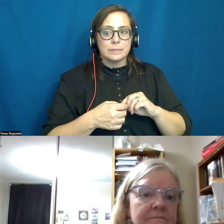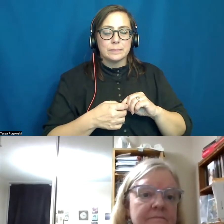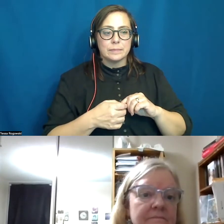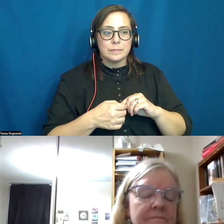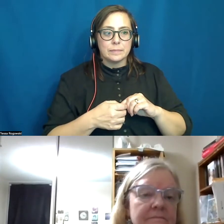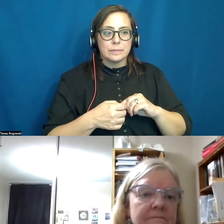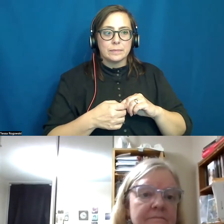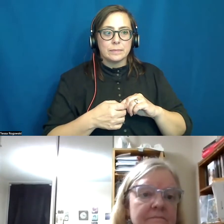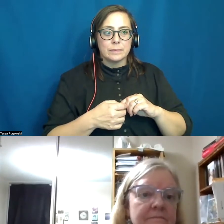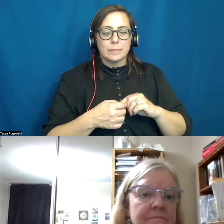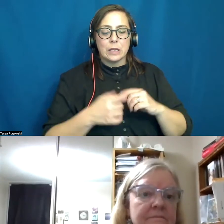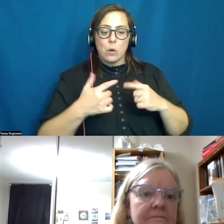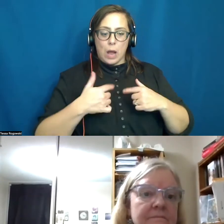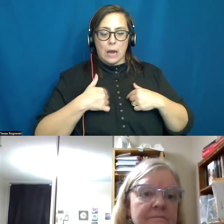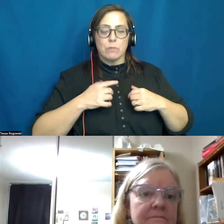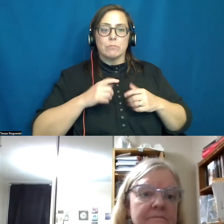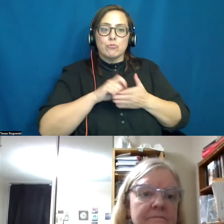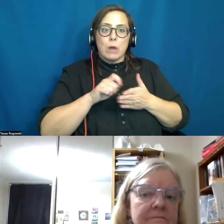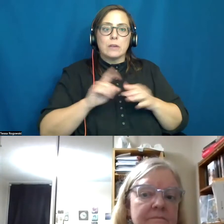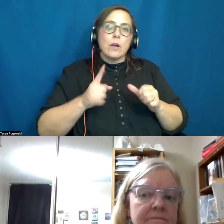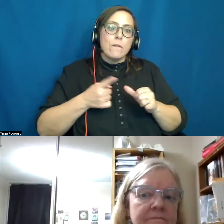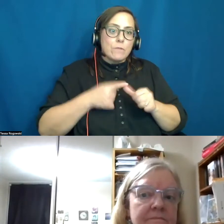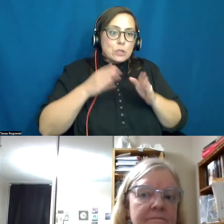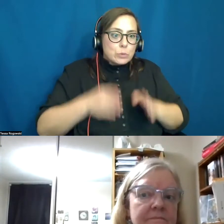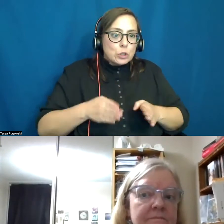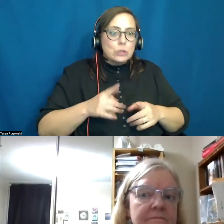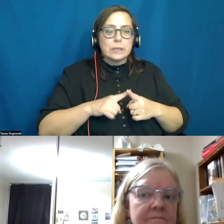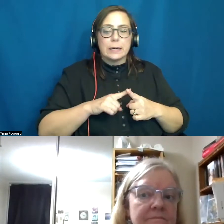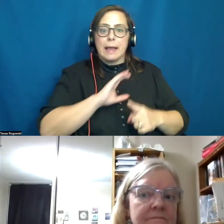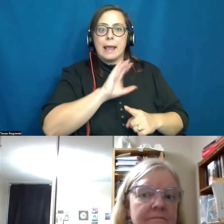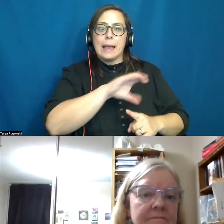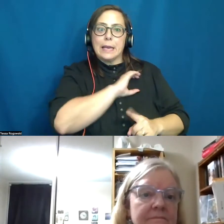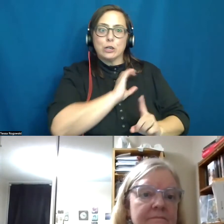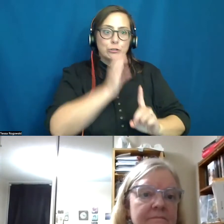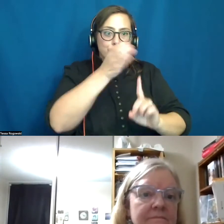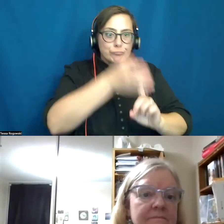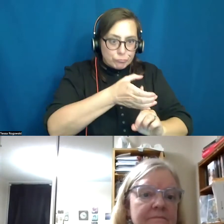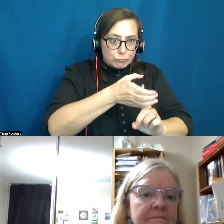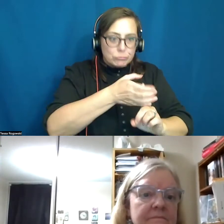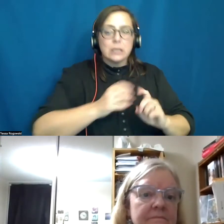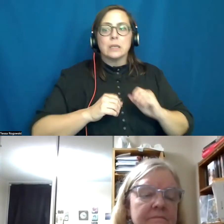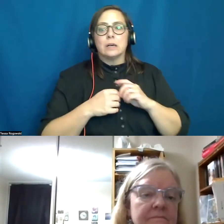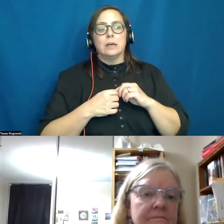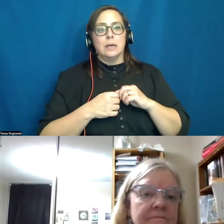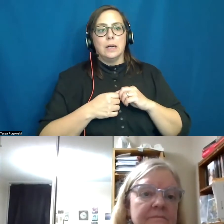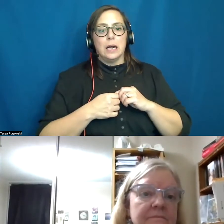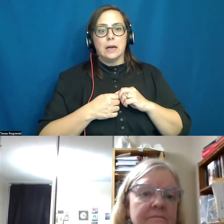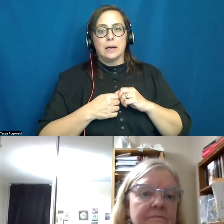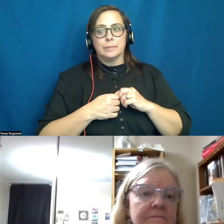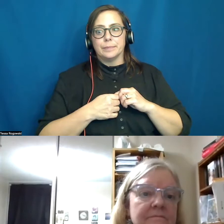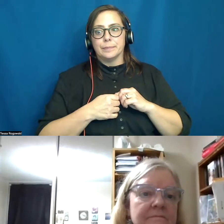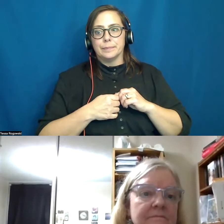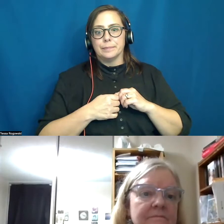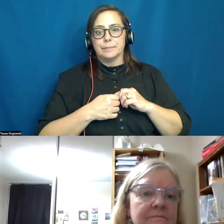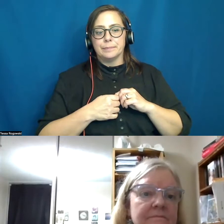is first person, some sort of a character, you could say, the narrator enters the story. And